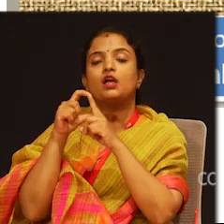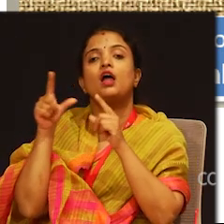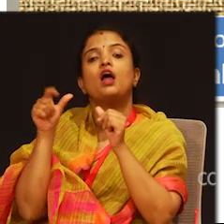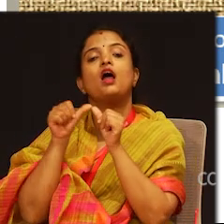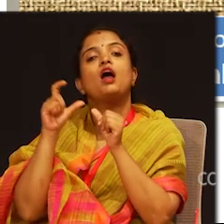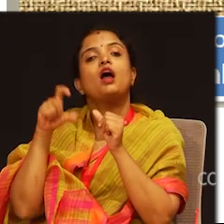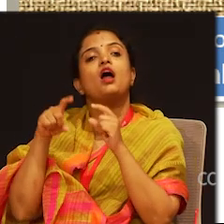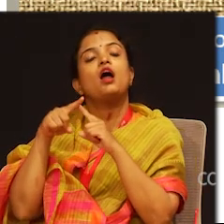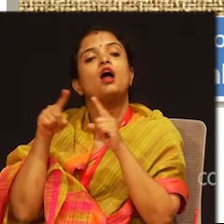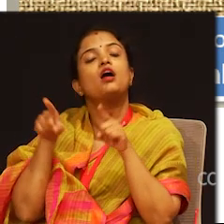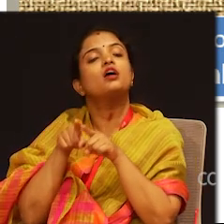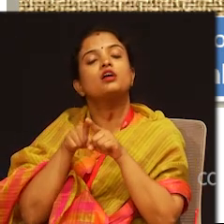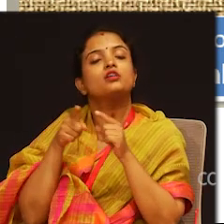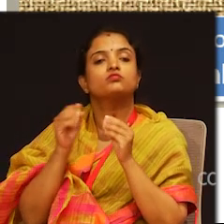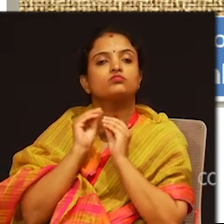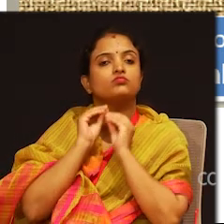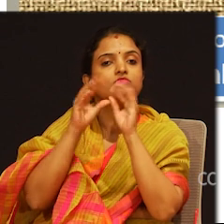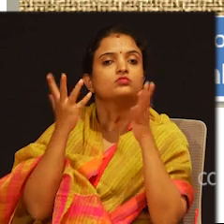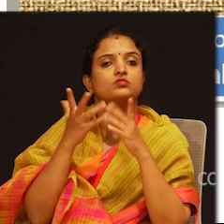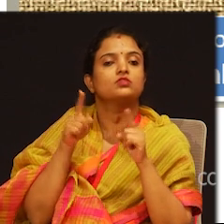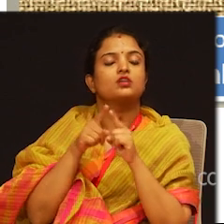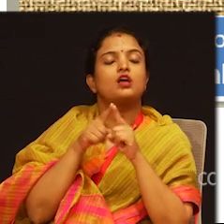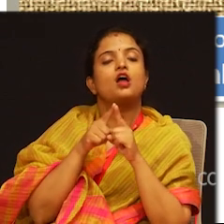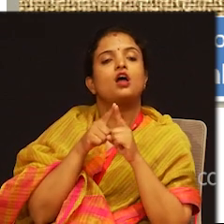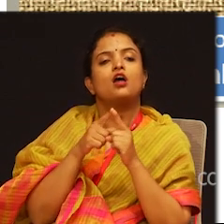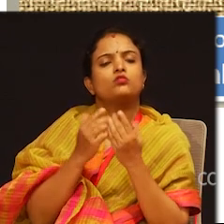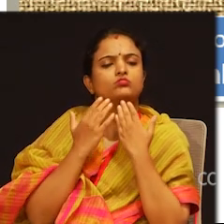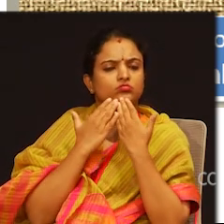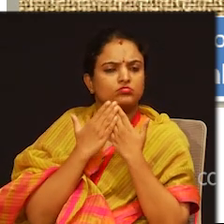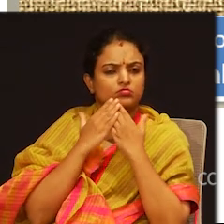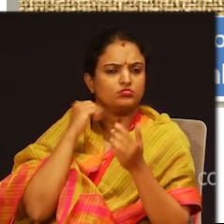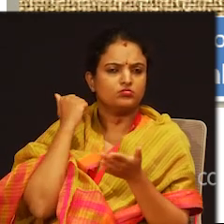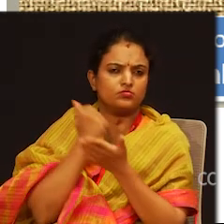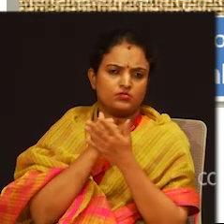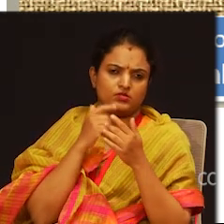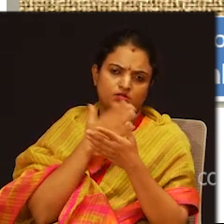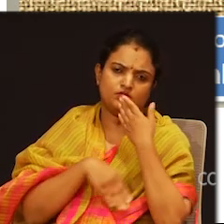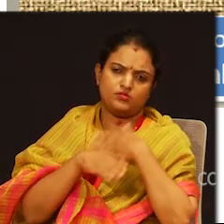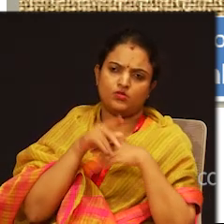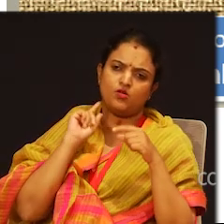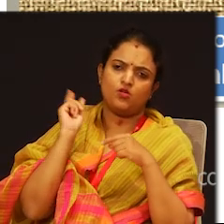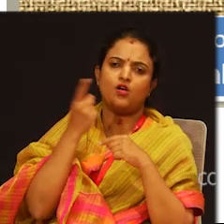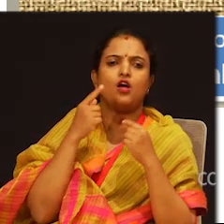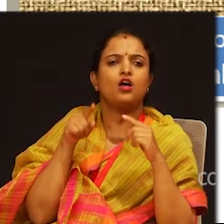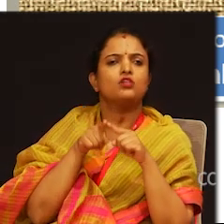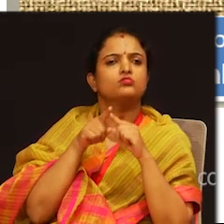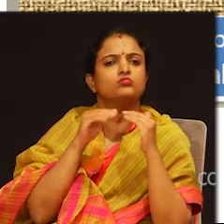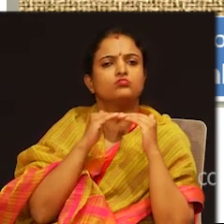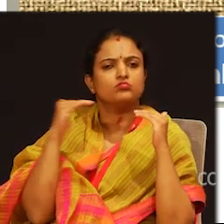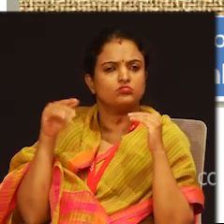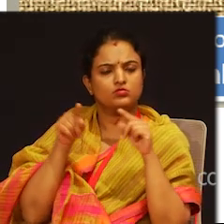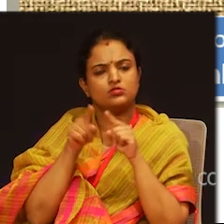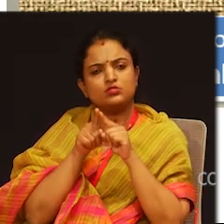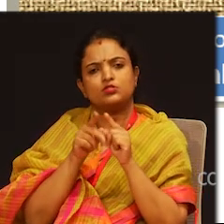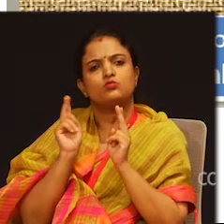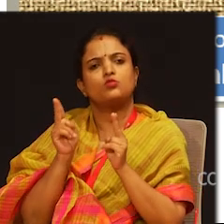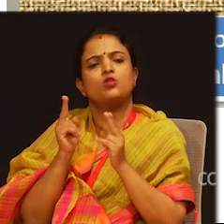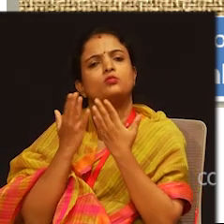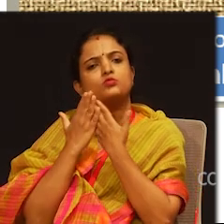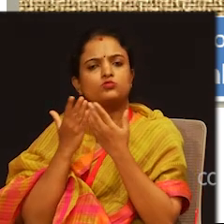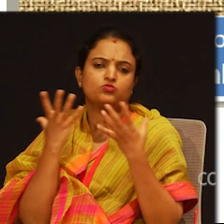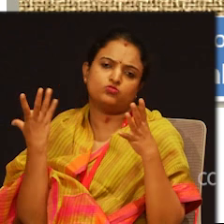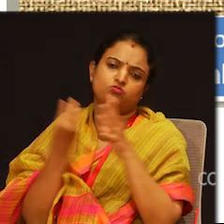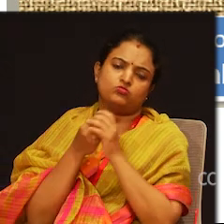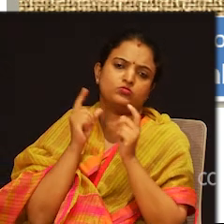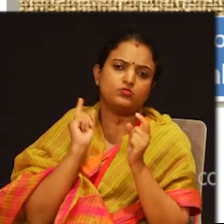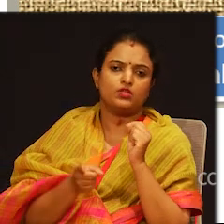should educate all children in regular schools under one roof. Now, the common thread that runs through these